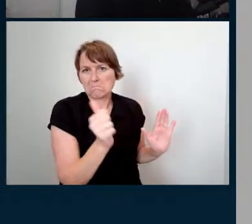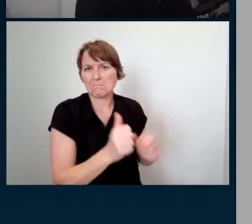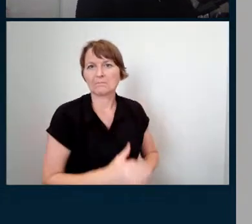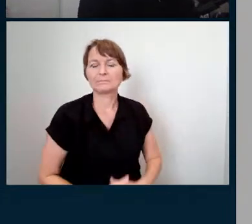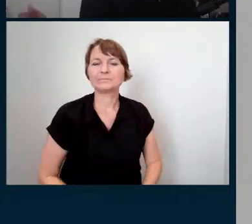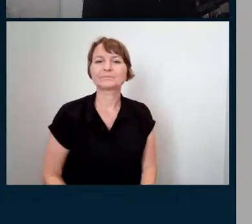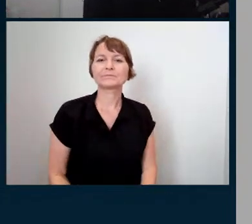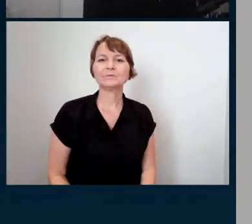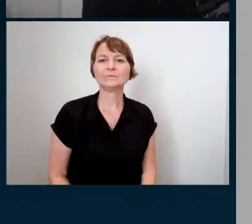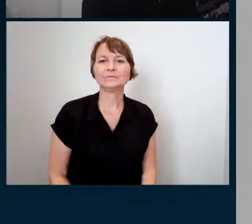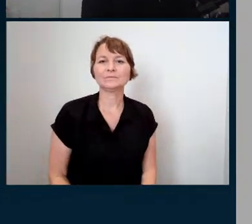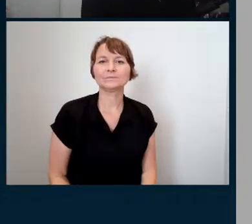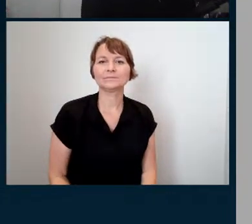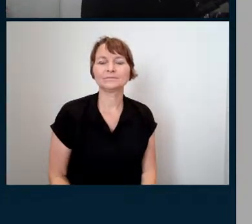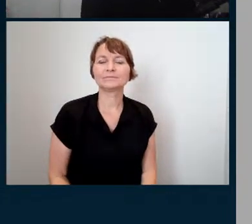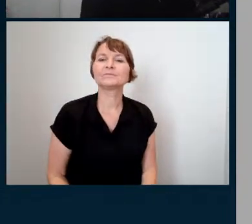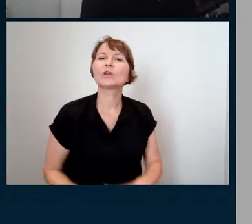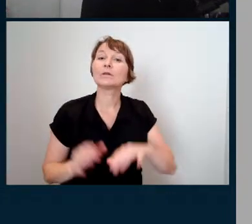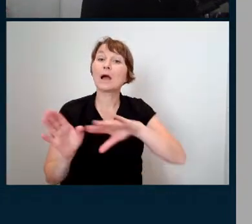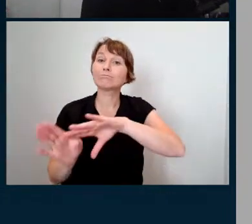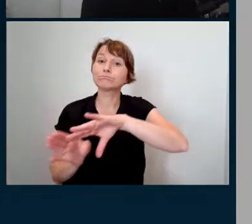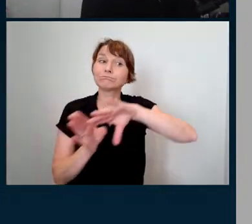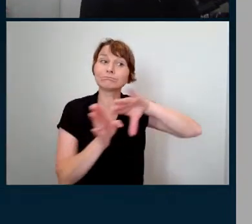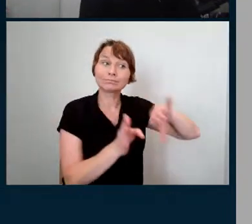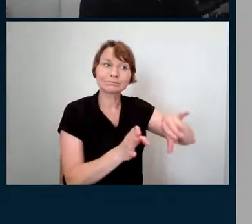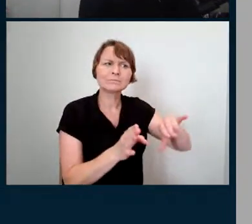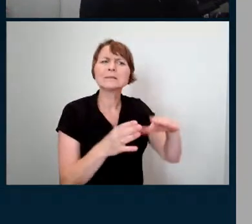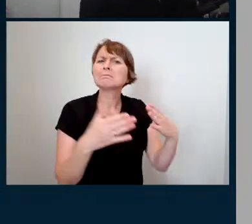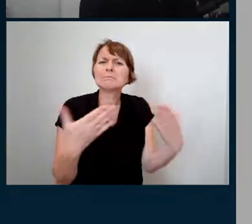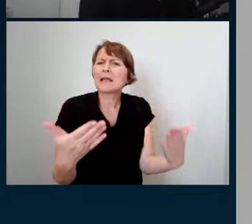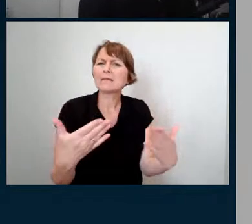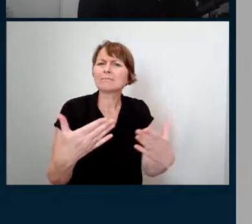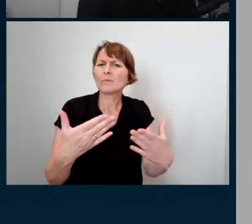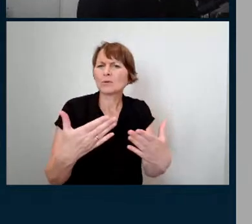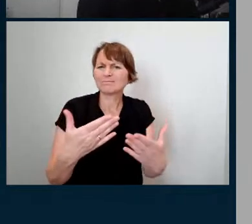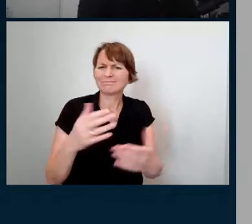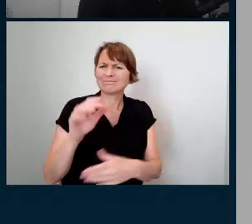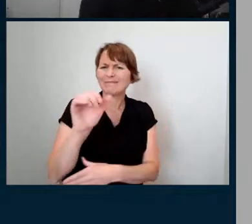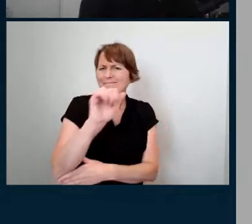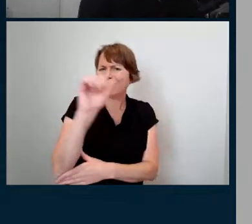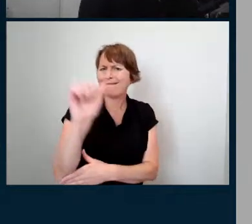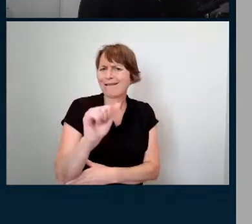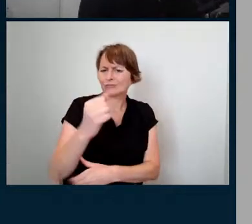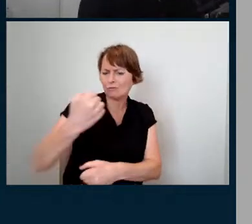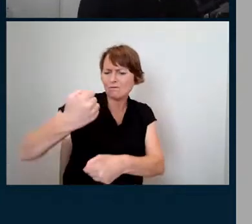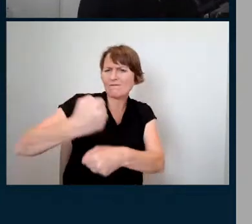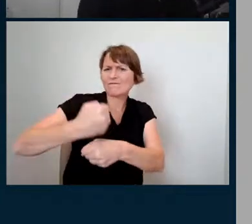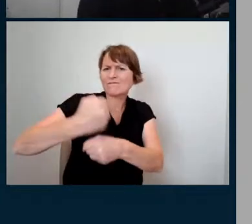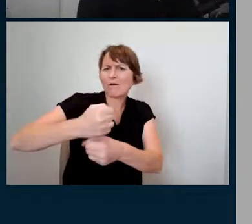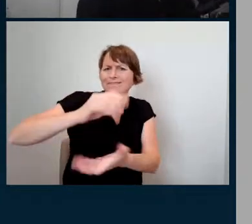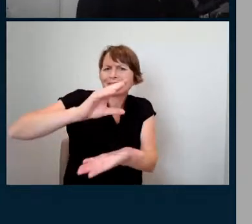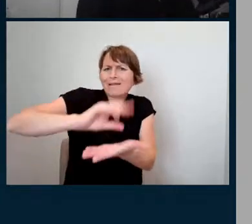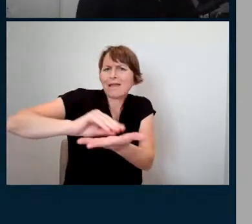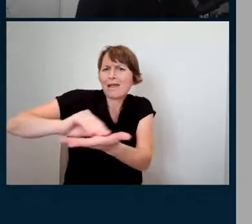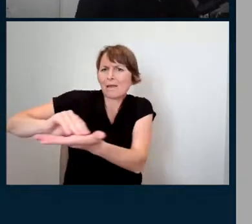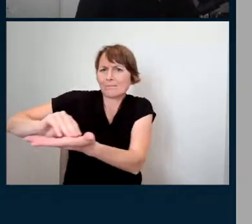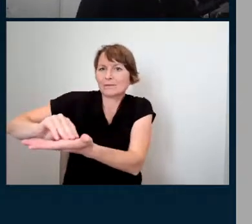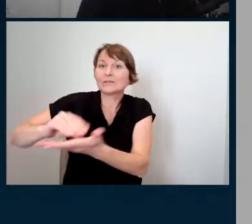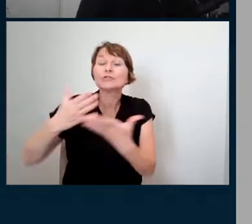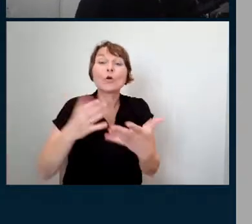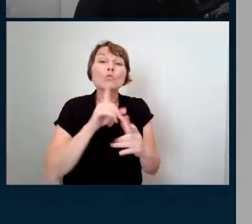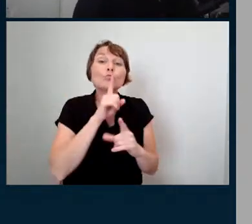Now that's PowerShell. What are Azure Function Apps? Azure Function Apps are in the serverless compute family,